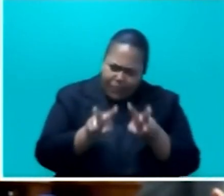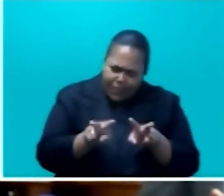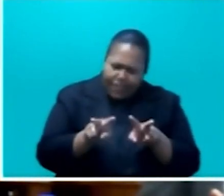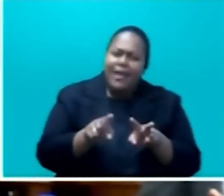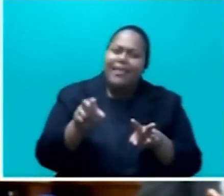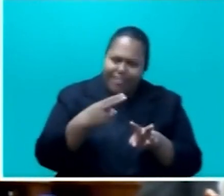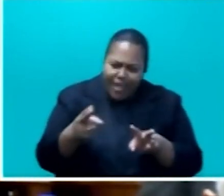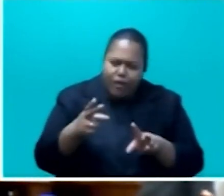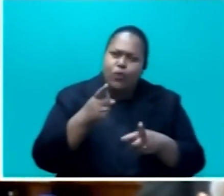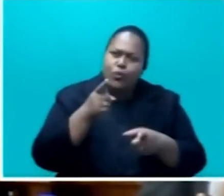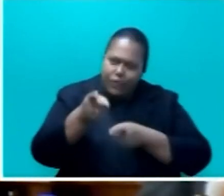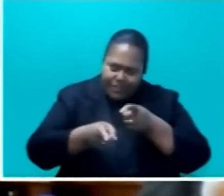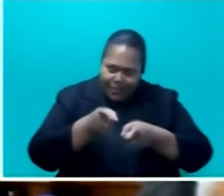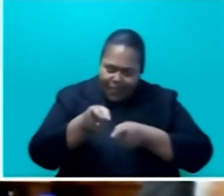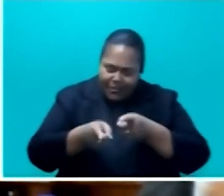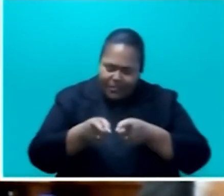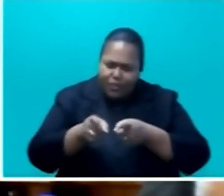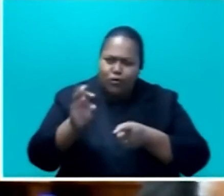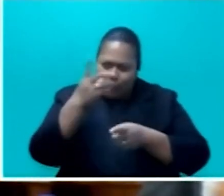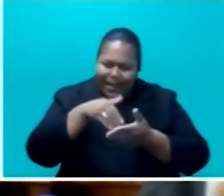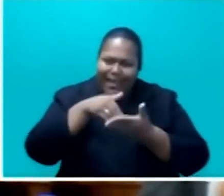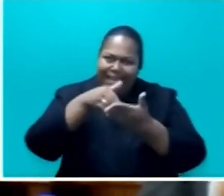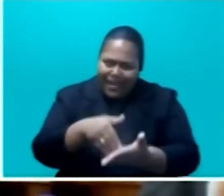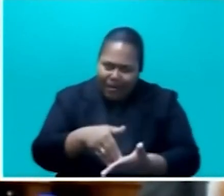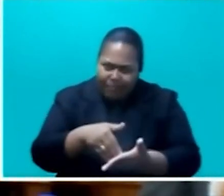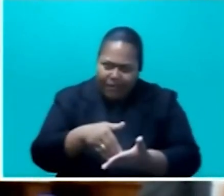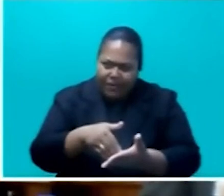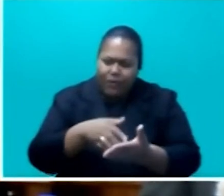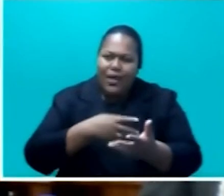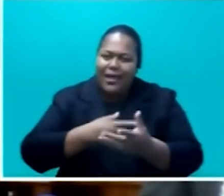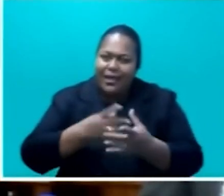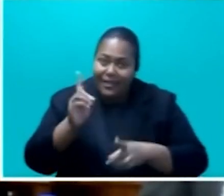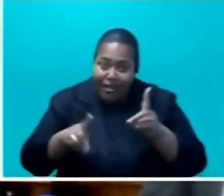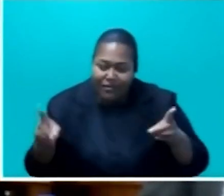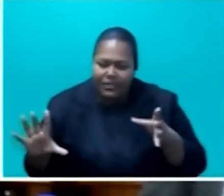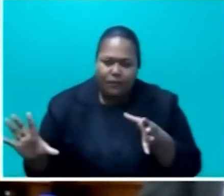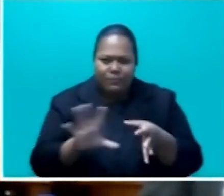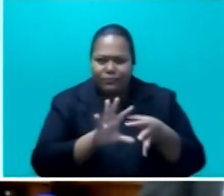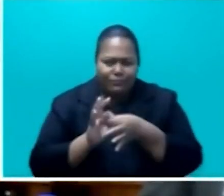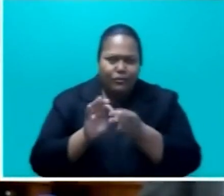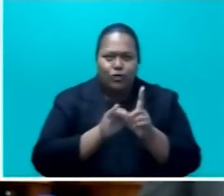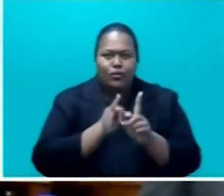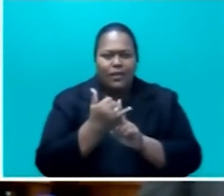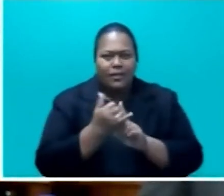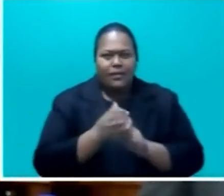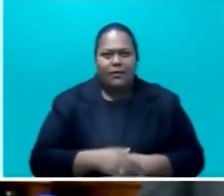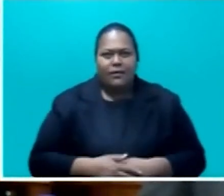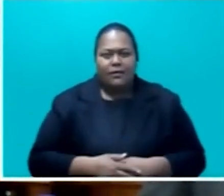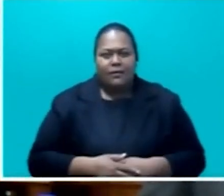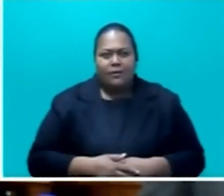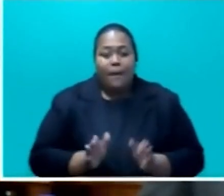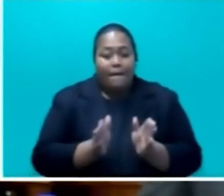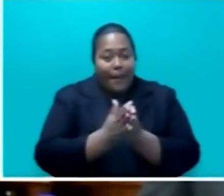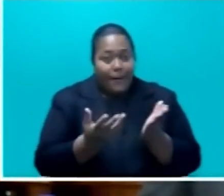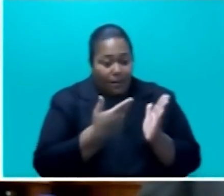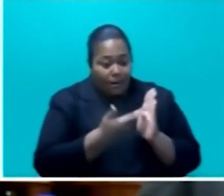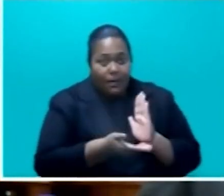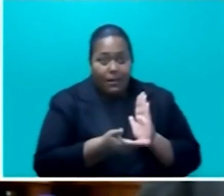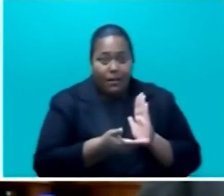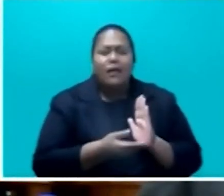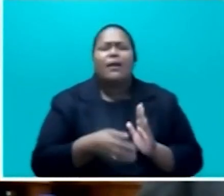correction. Proverbs 27:17, it says, and I quote, "As iron sharpens iron, so no